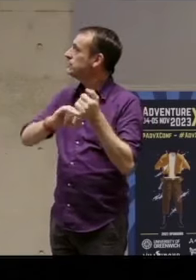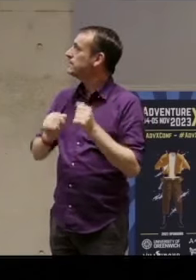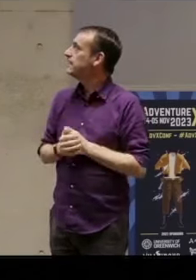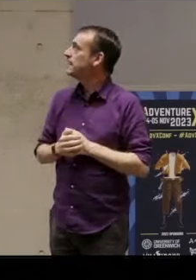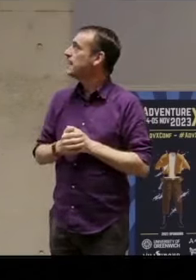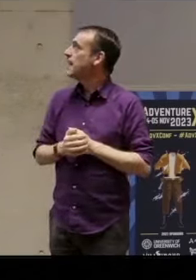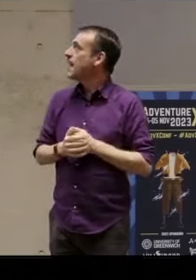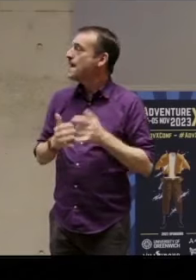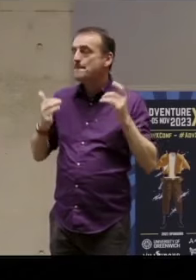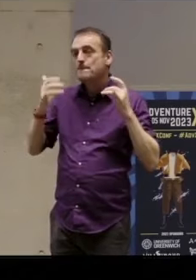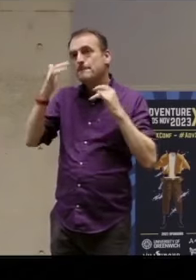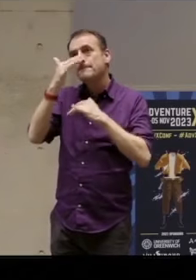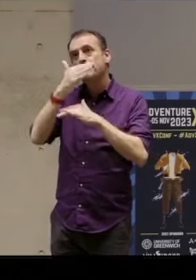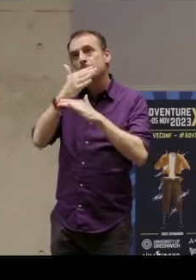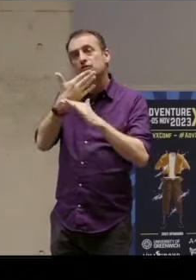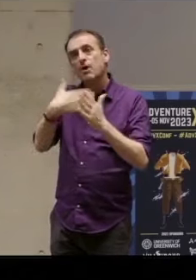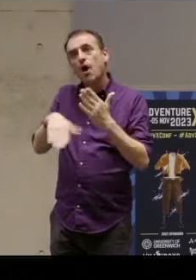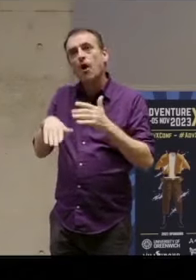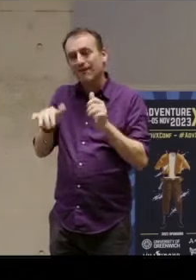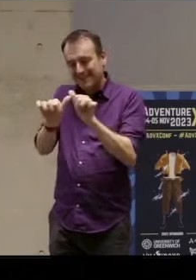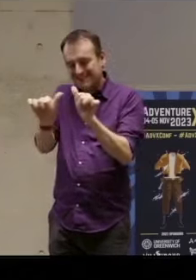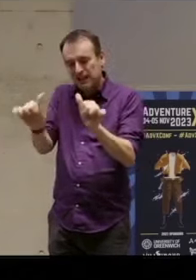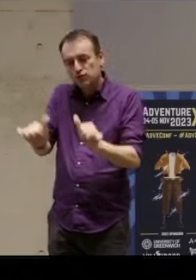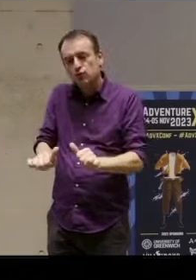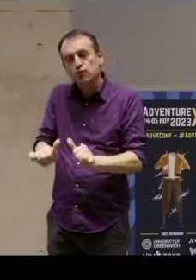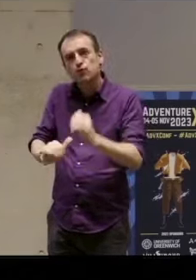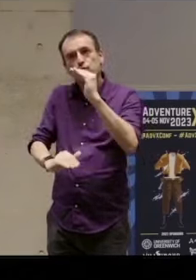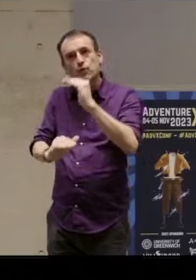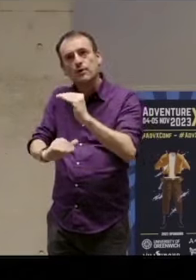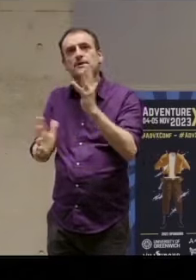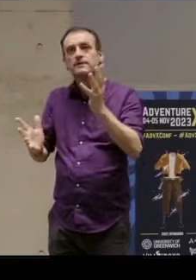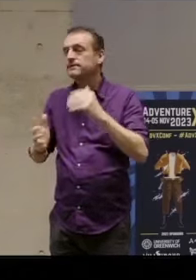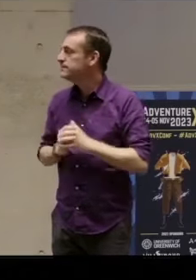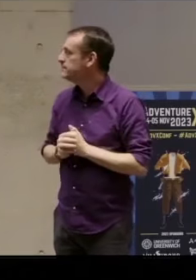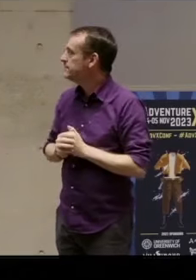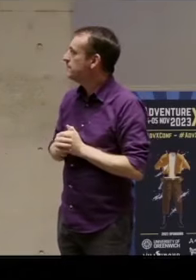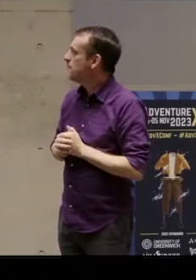the Statuettes. So, who would believe